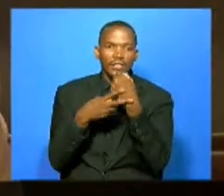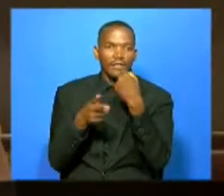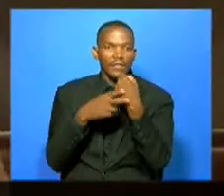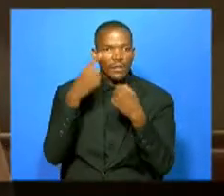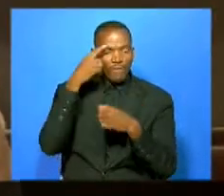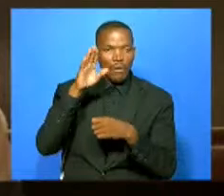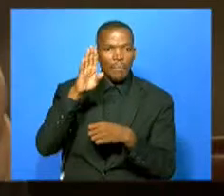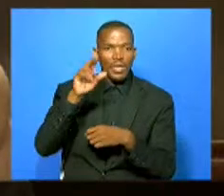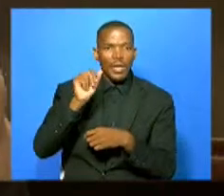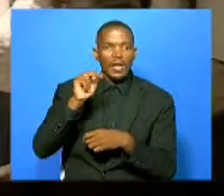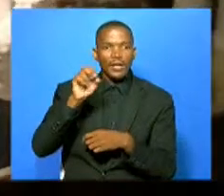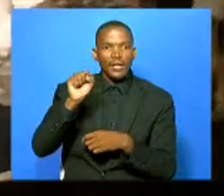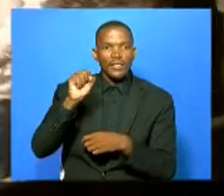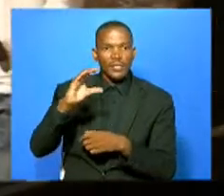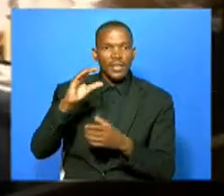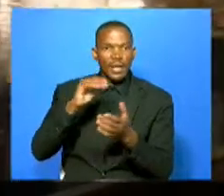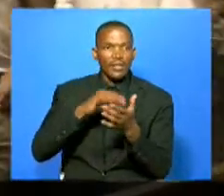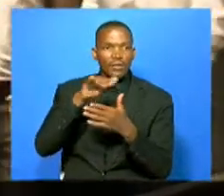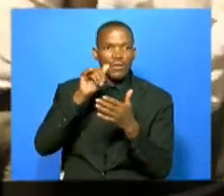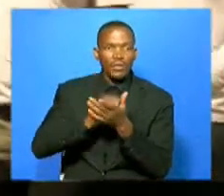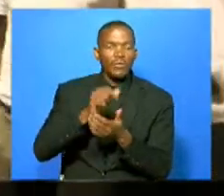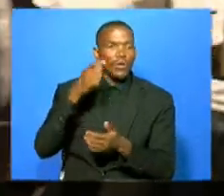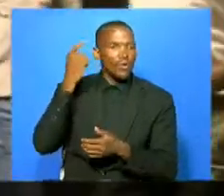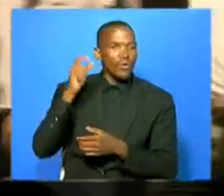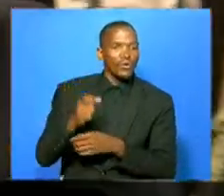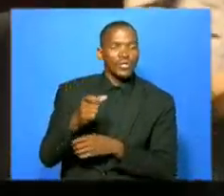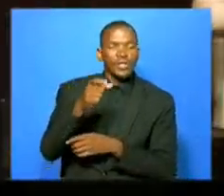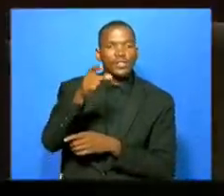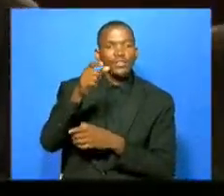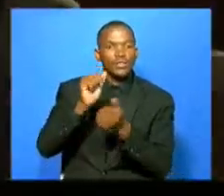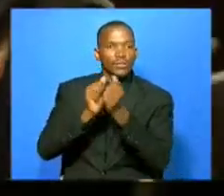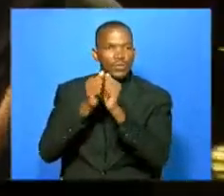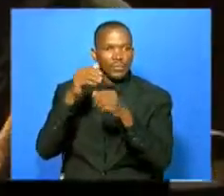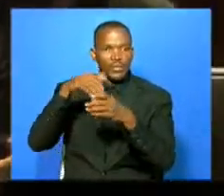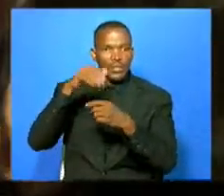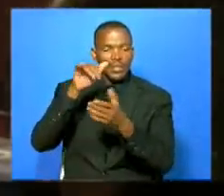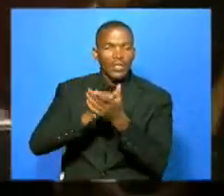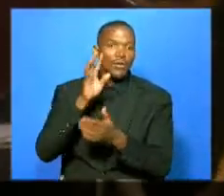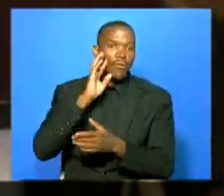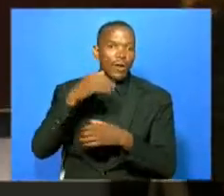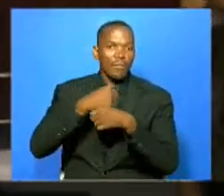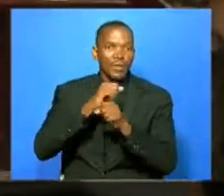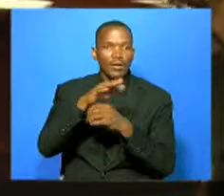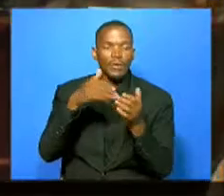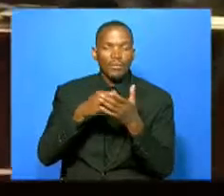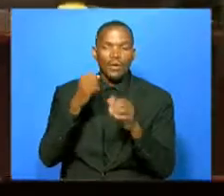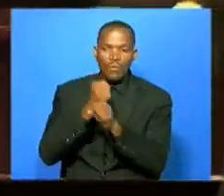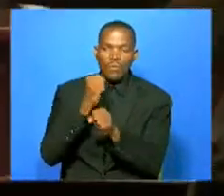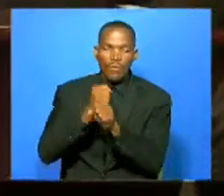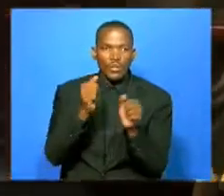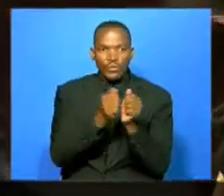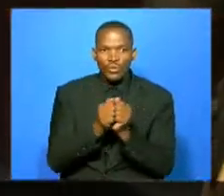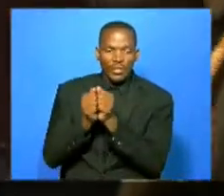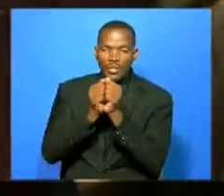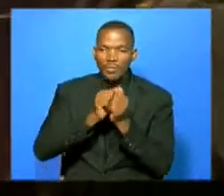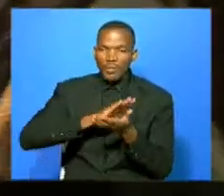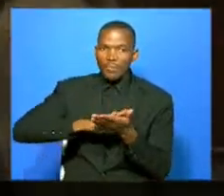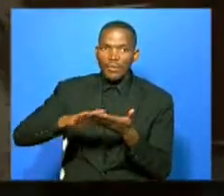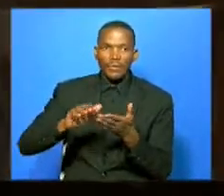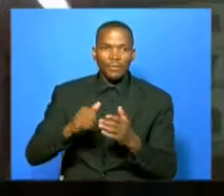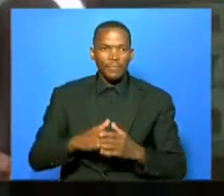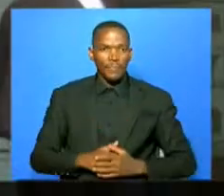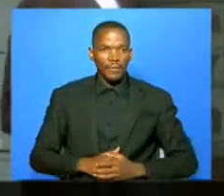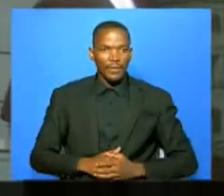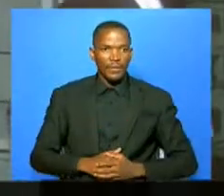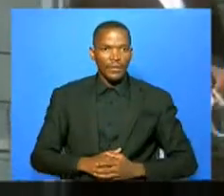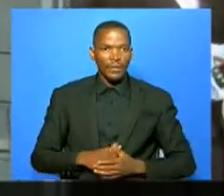Botswana National Sport Commission ga mmogo le Golden Door Sport Agency e tla dirang gore go nne le tirisano mmogo e lolameng. Table